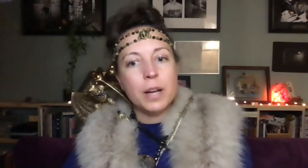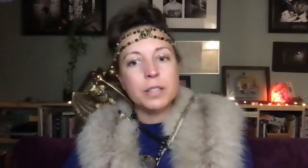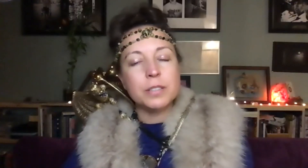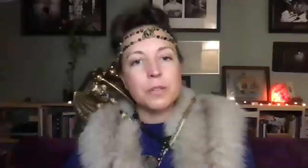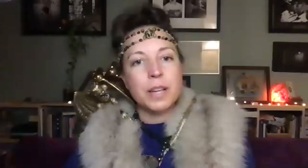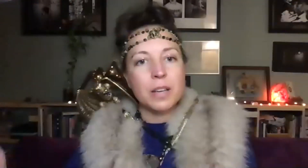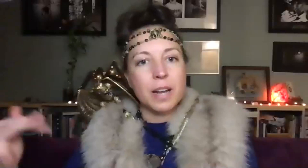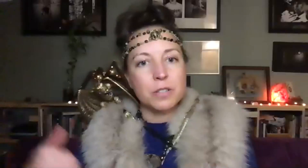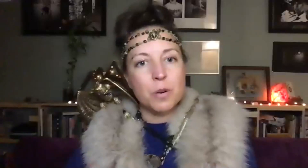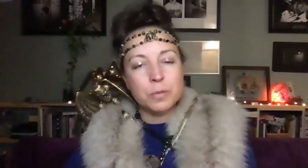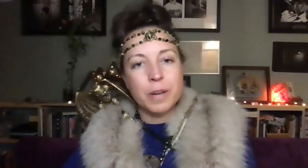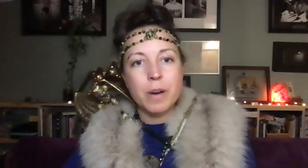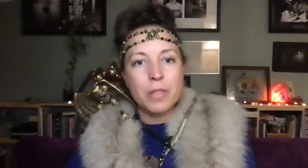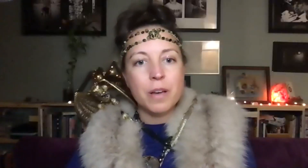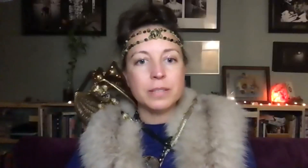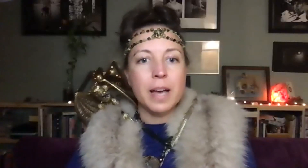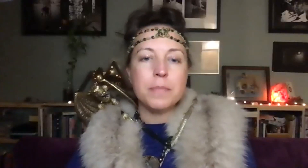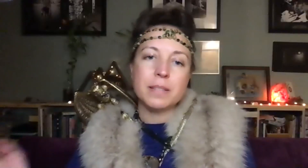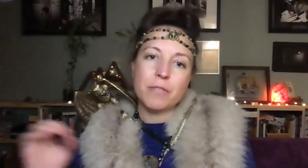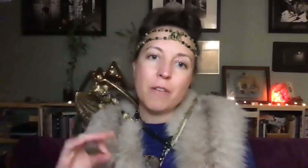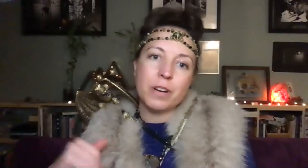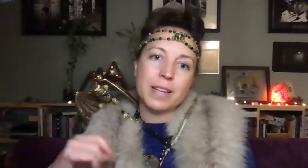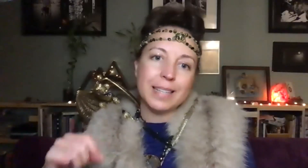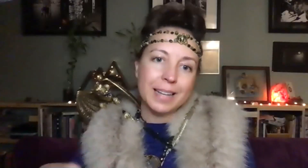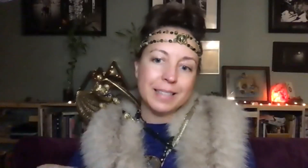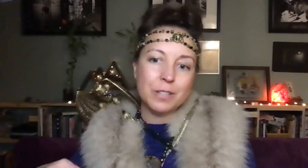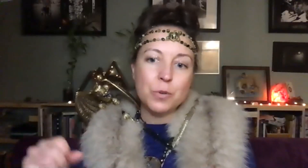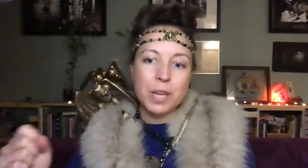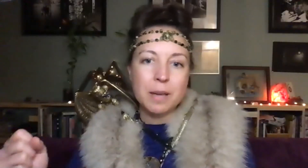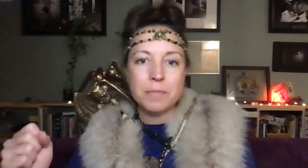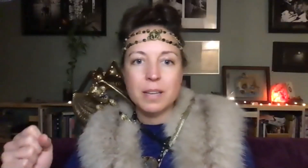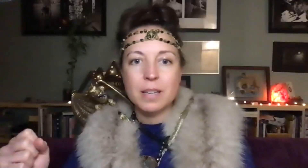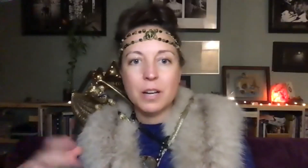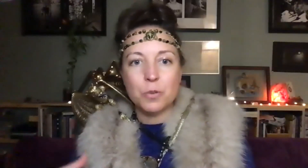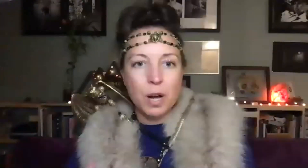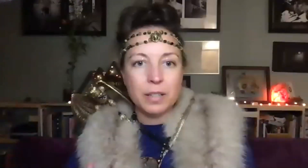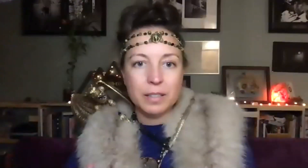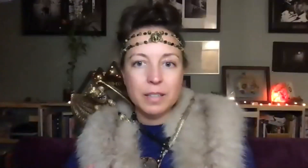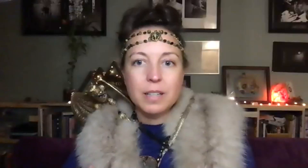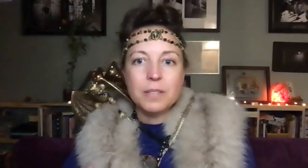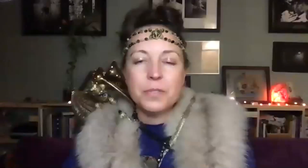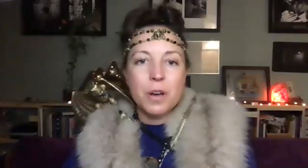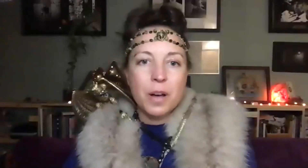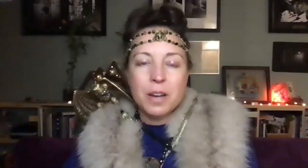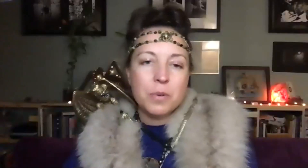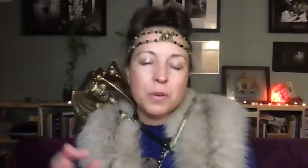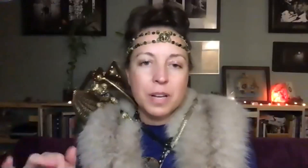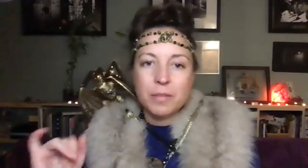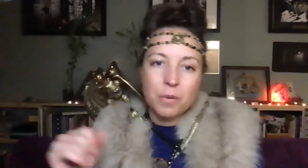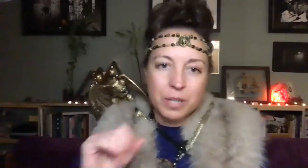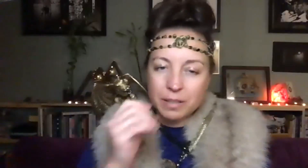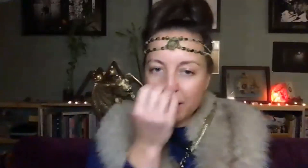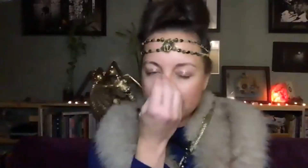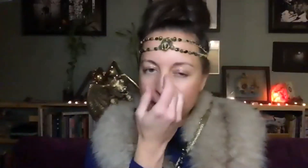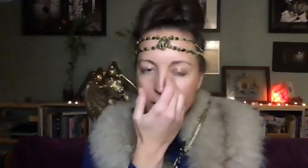in water so that I could actually hold my breath a long time because I felt very connected to him underwater. So I would do all kinds of